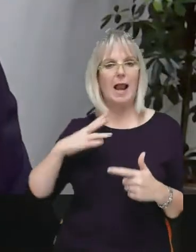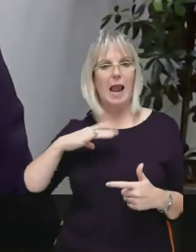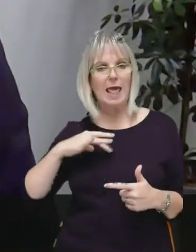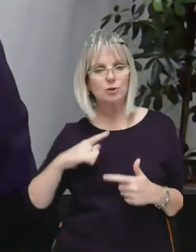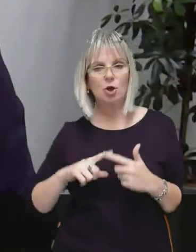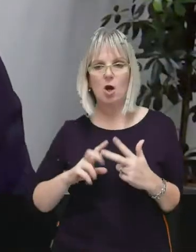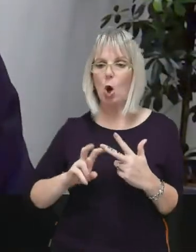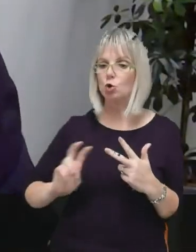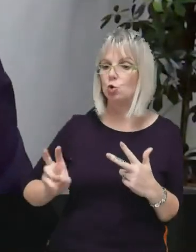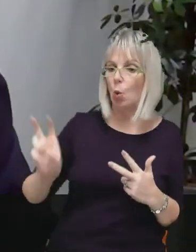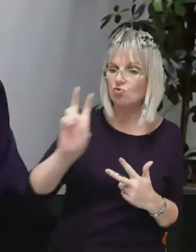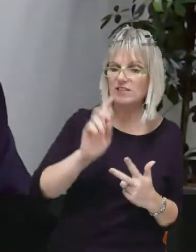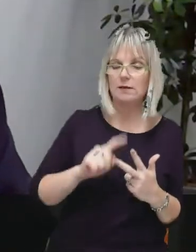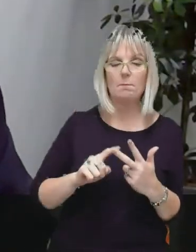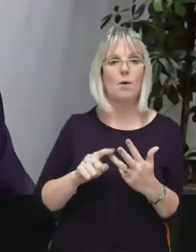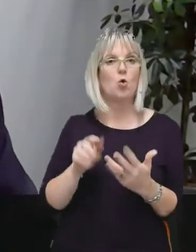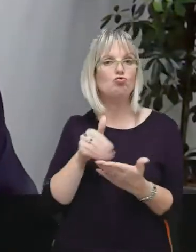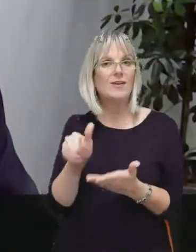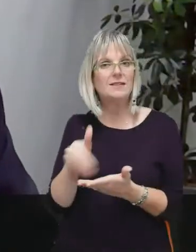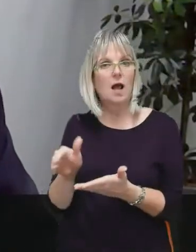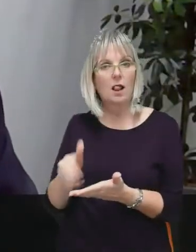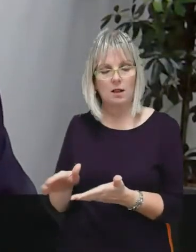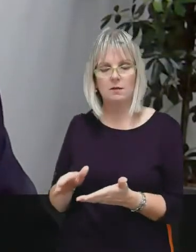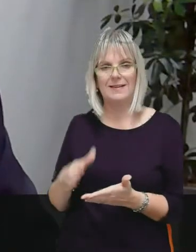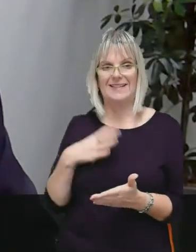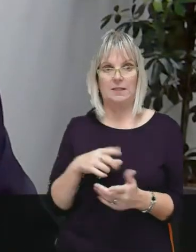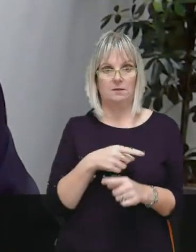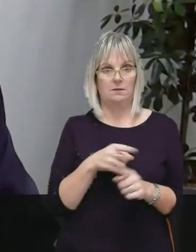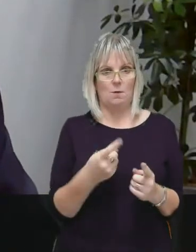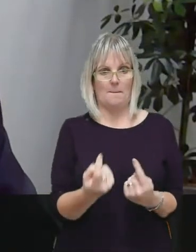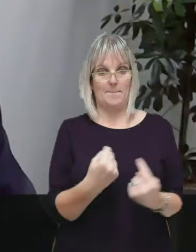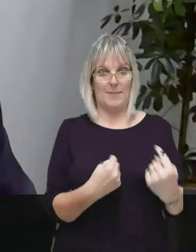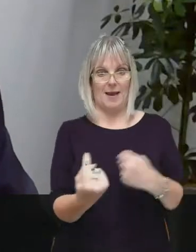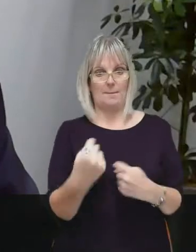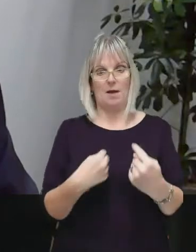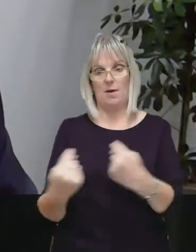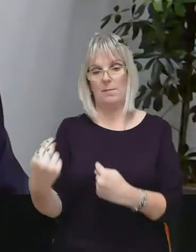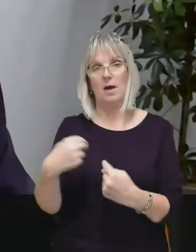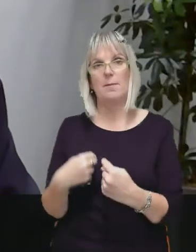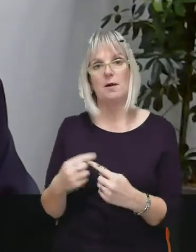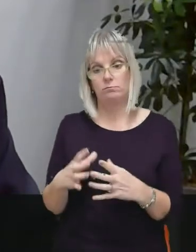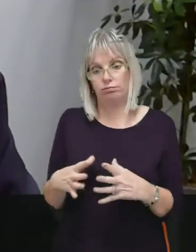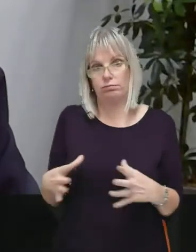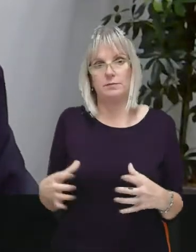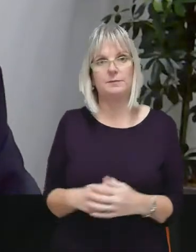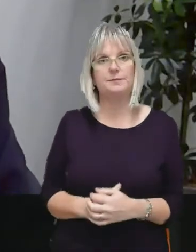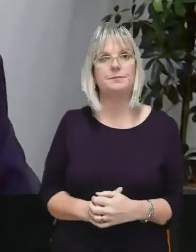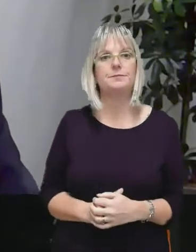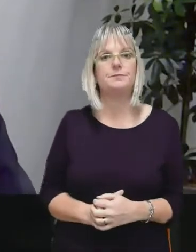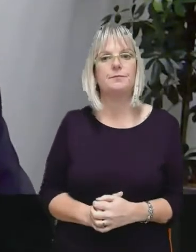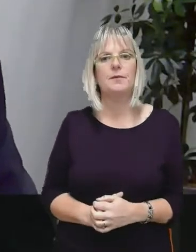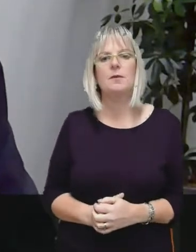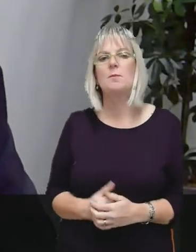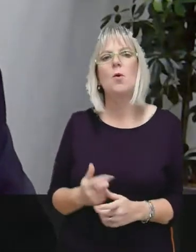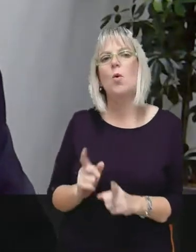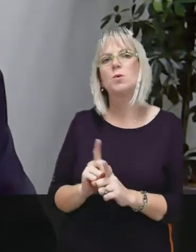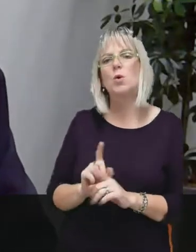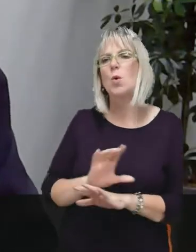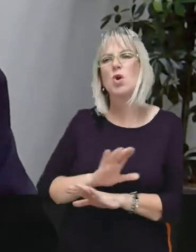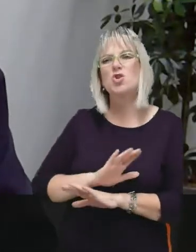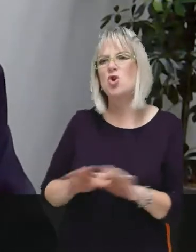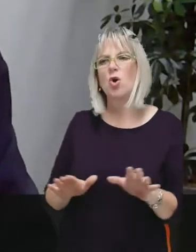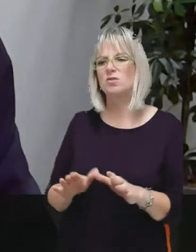I lobbied the government for was not to impose draconian, vindictive conditions on Londoners. Increasing the congestion charge